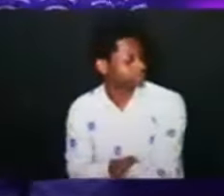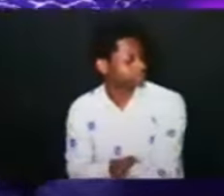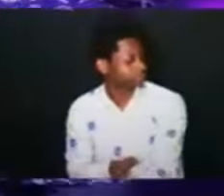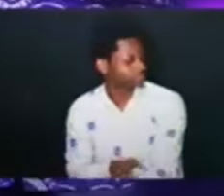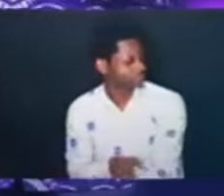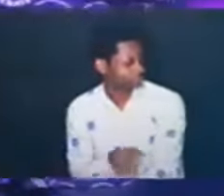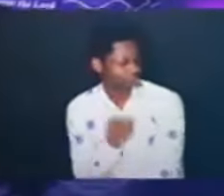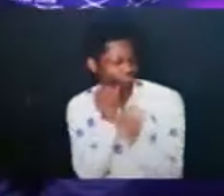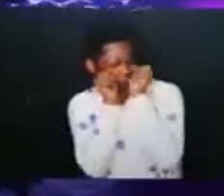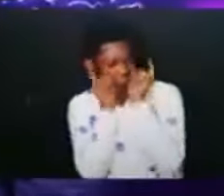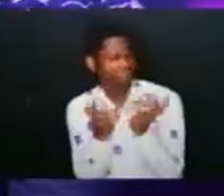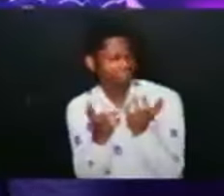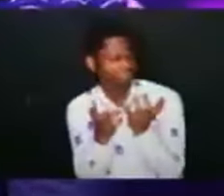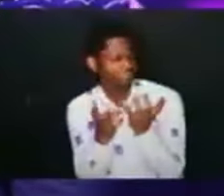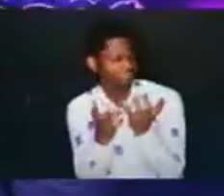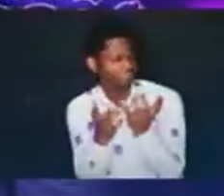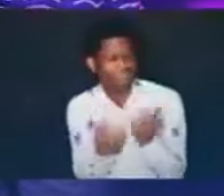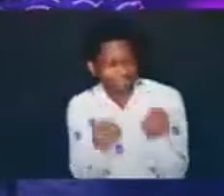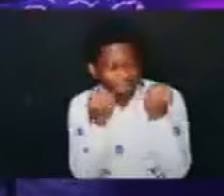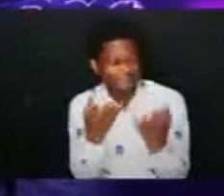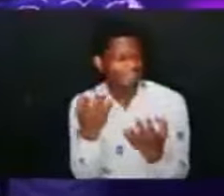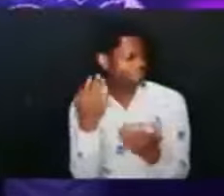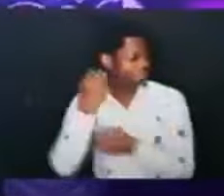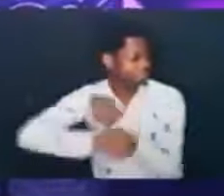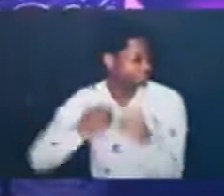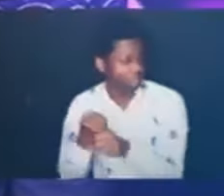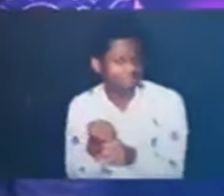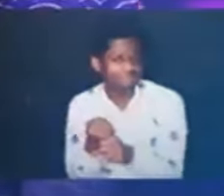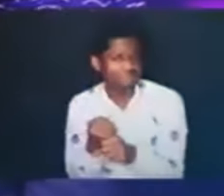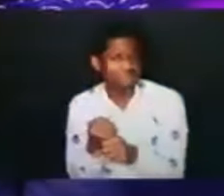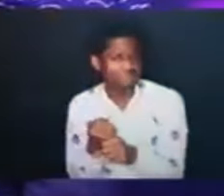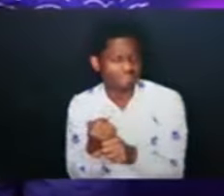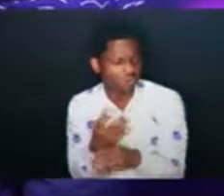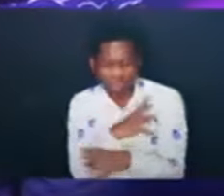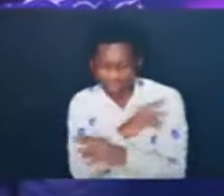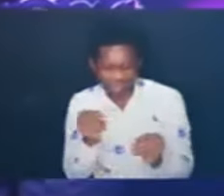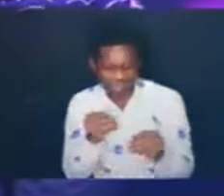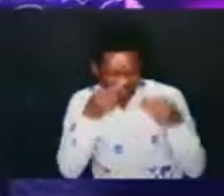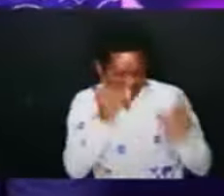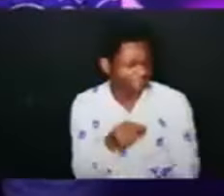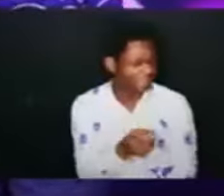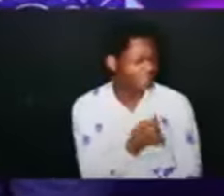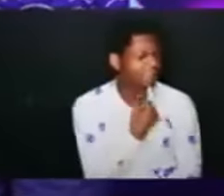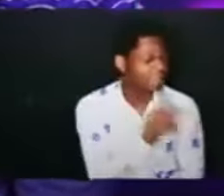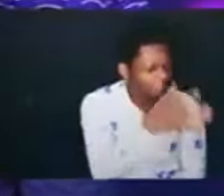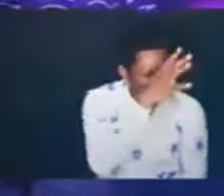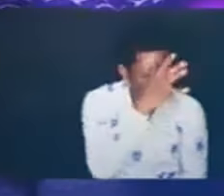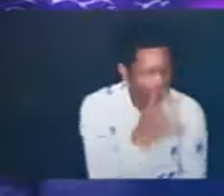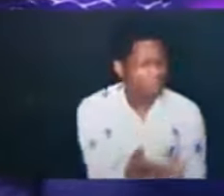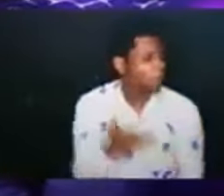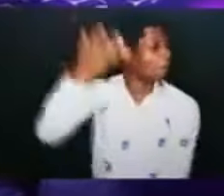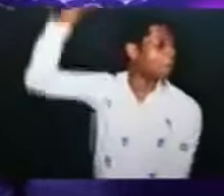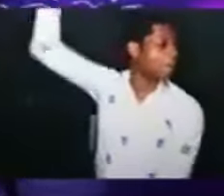say, Joseph, wewu. And for years, none of them even whispered to the ears of the father that this thing that we told you